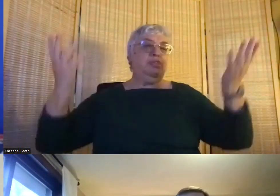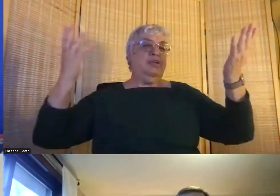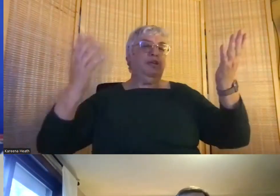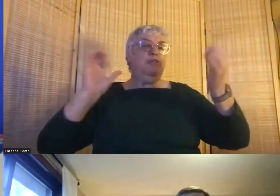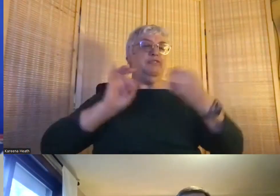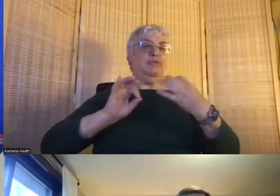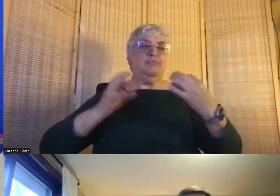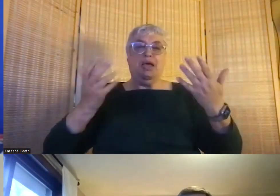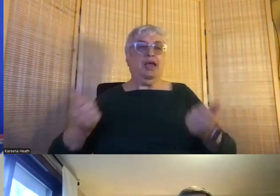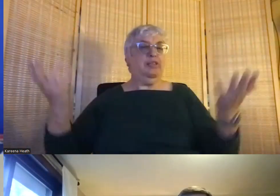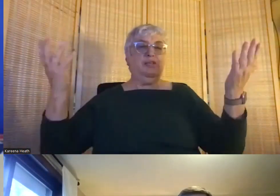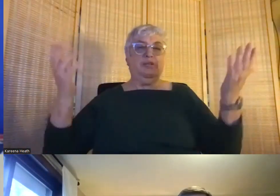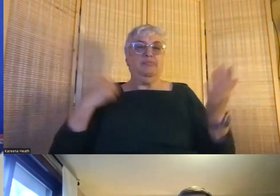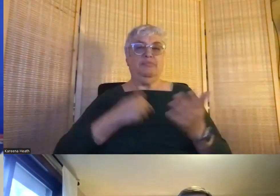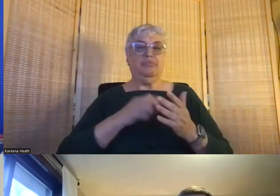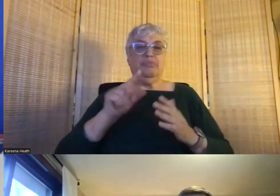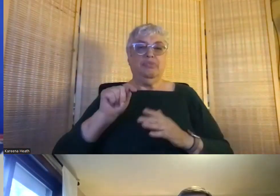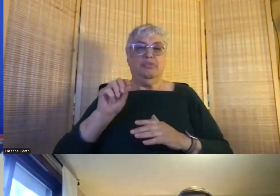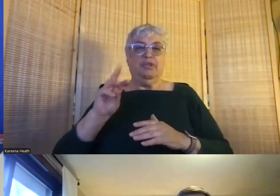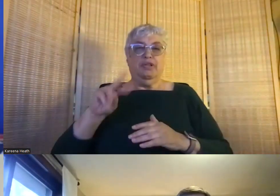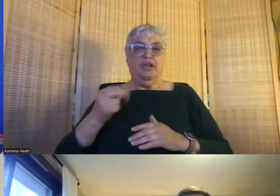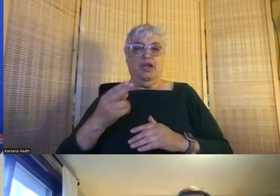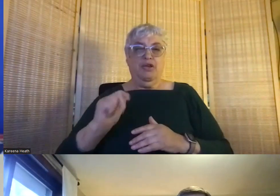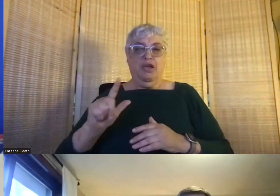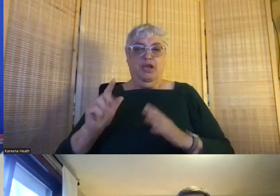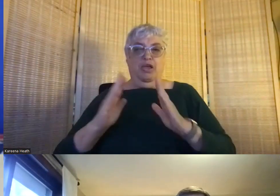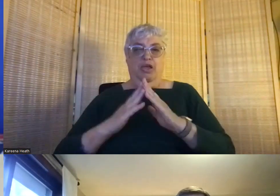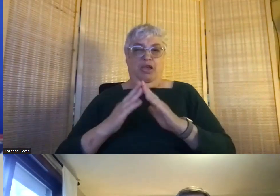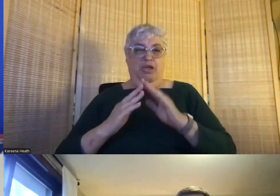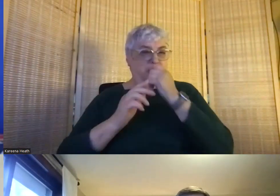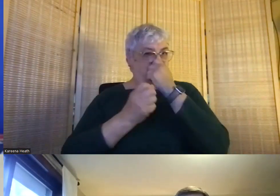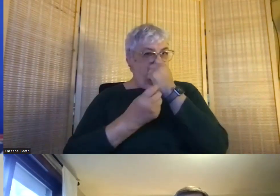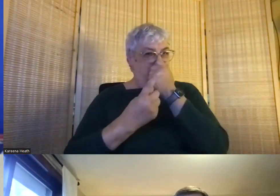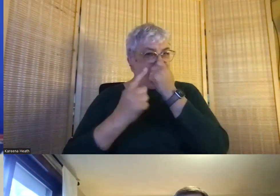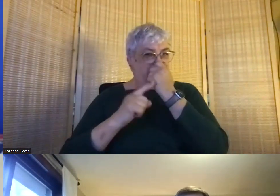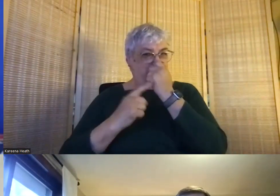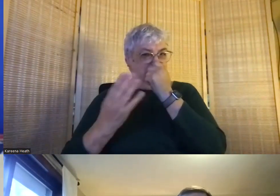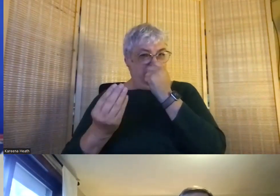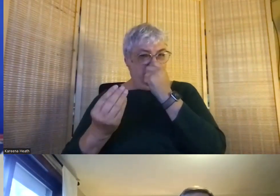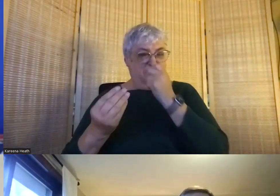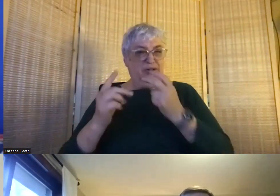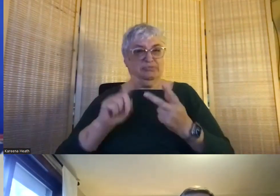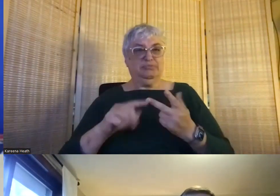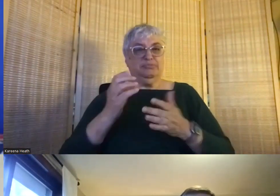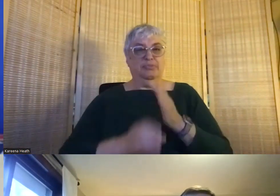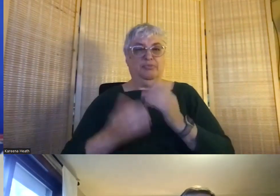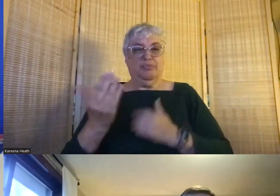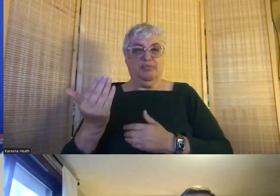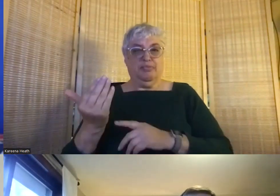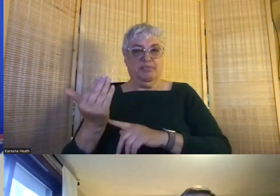feedback. We have our town hall for chapters 11 through 14, and then our chapter 15, which is